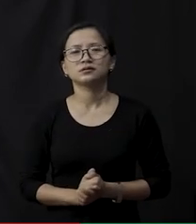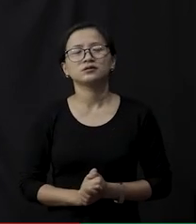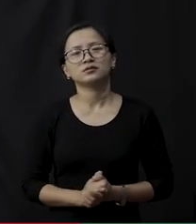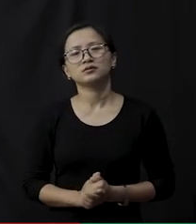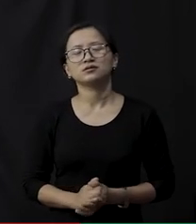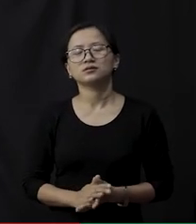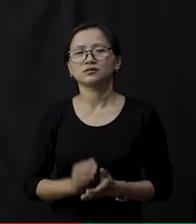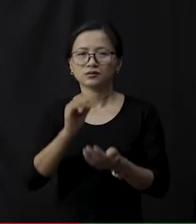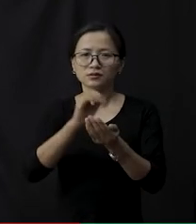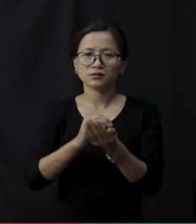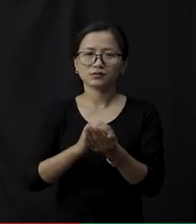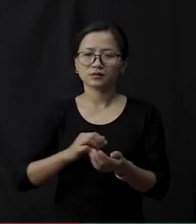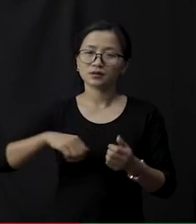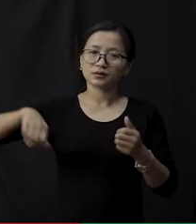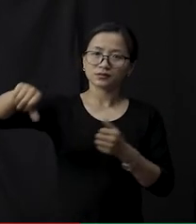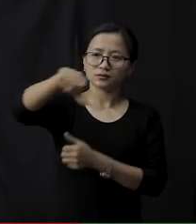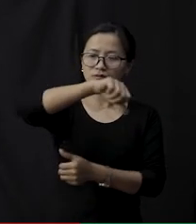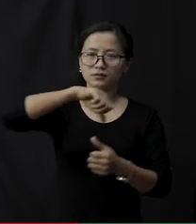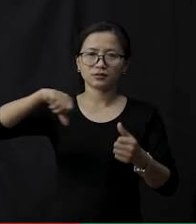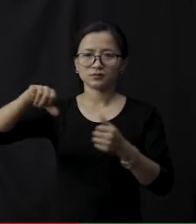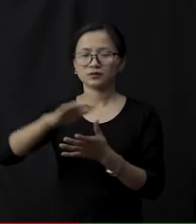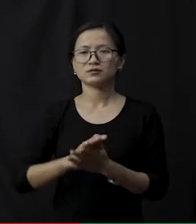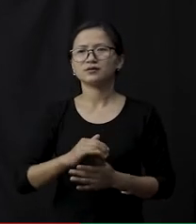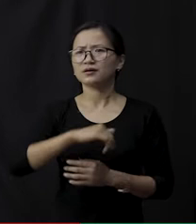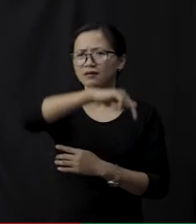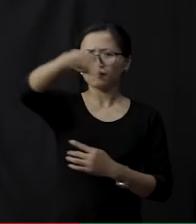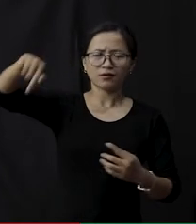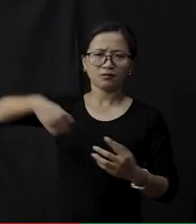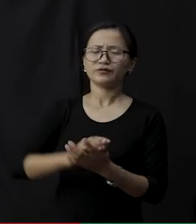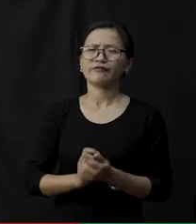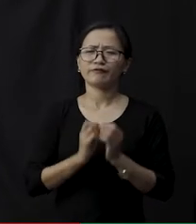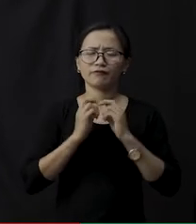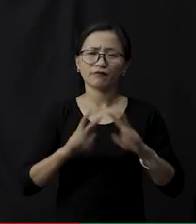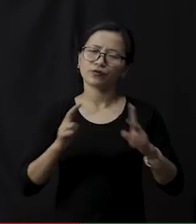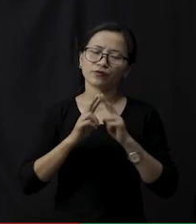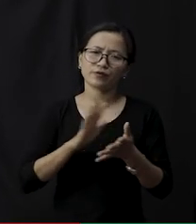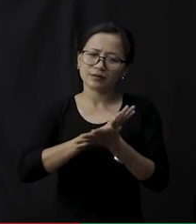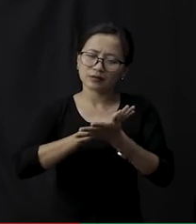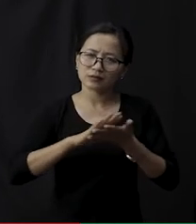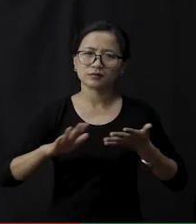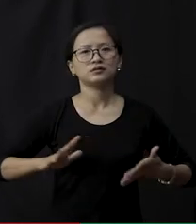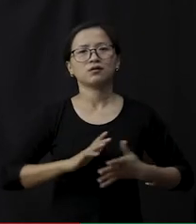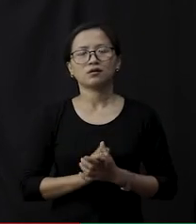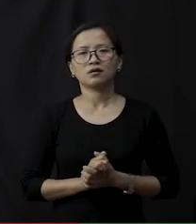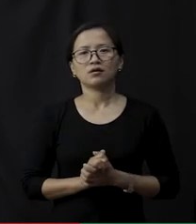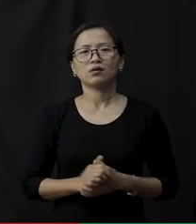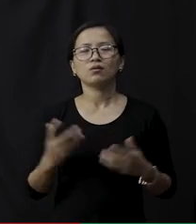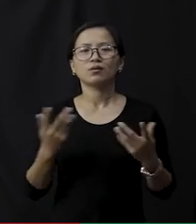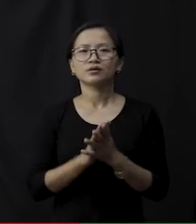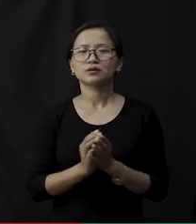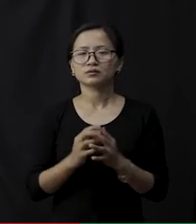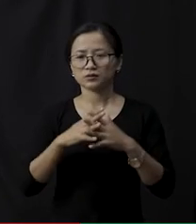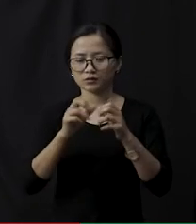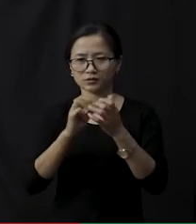And he keeps his surrounding very, very clean. Okay? So now when Wang Niu